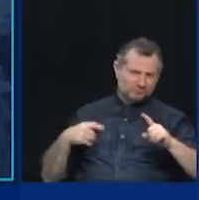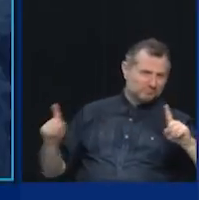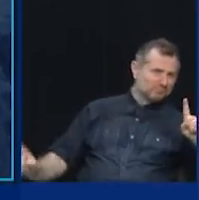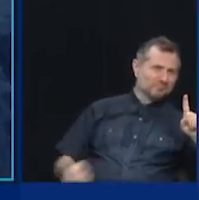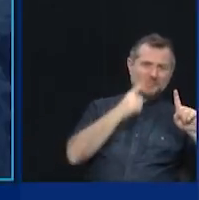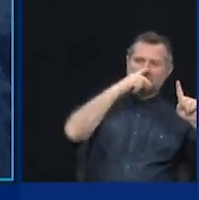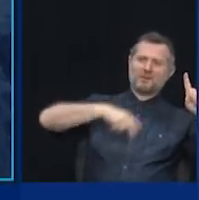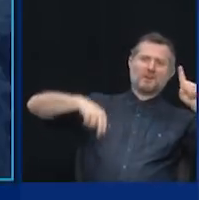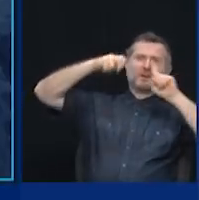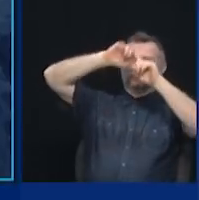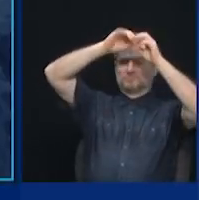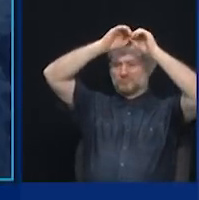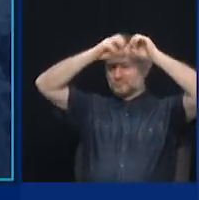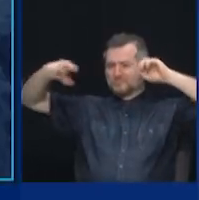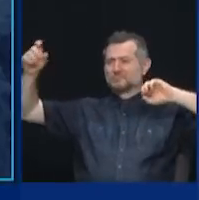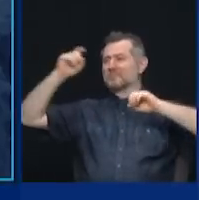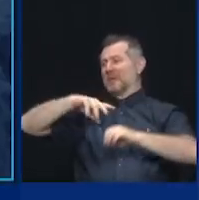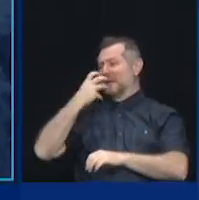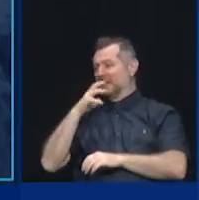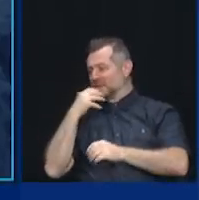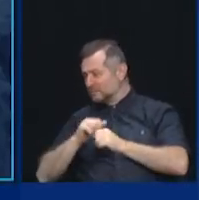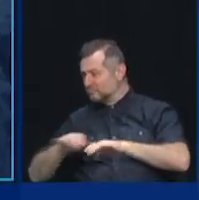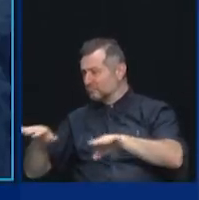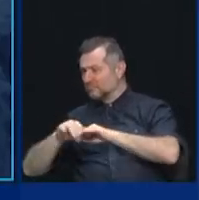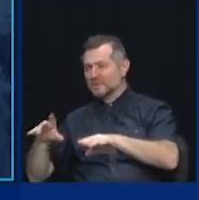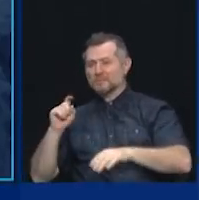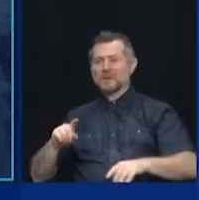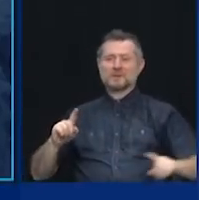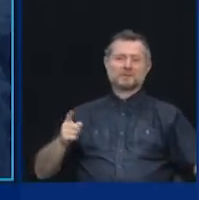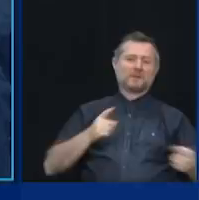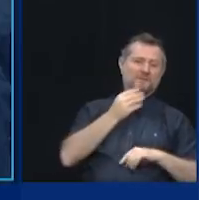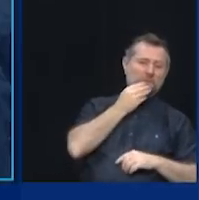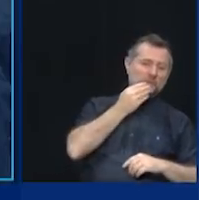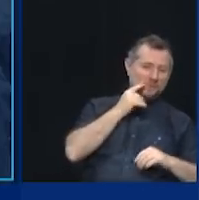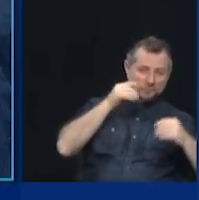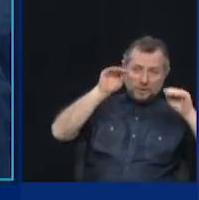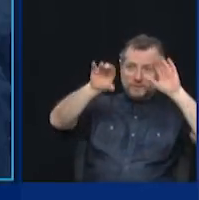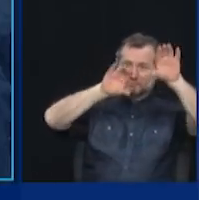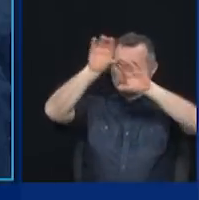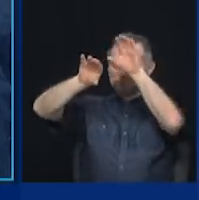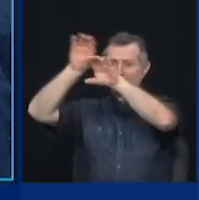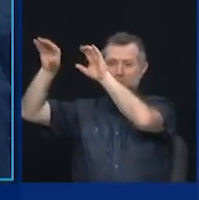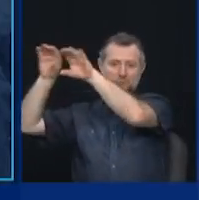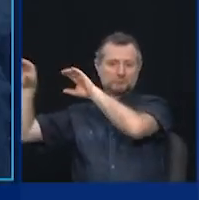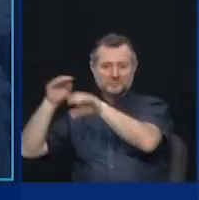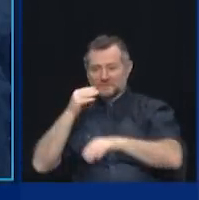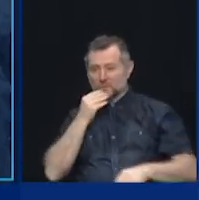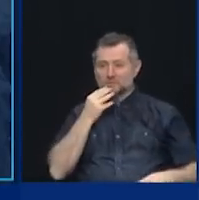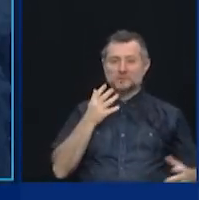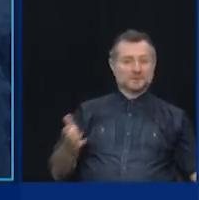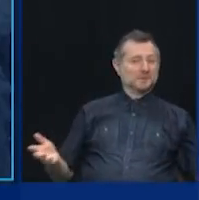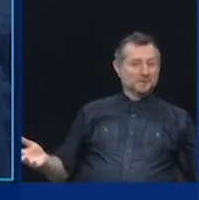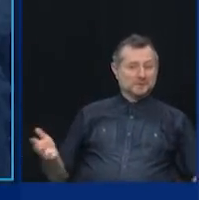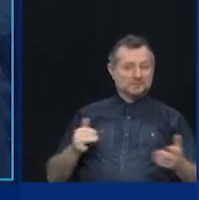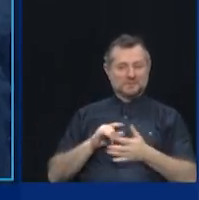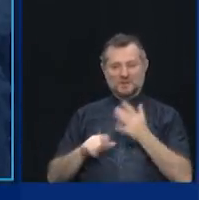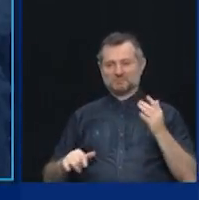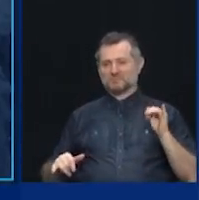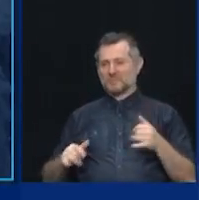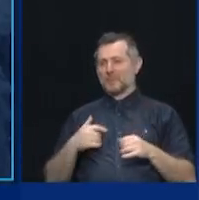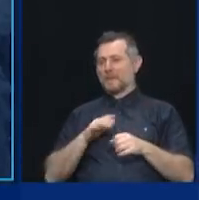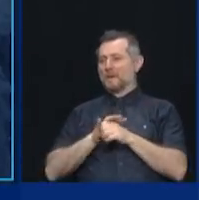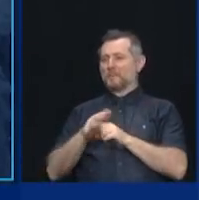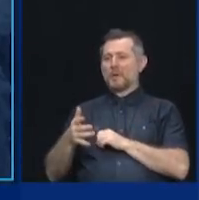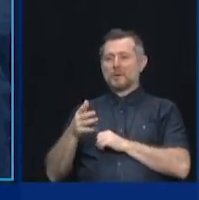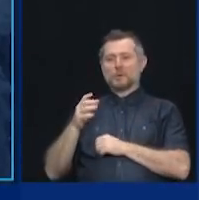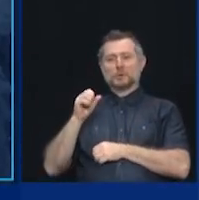store, there's food on the shelves. And if when you go to the store, there are